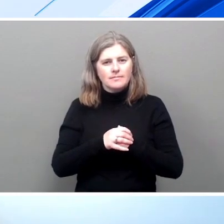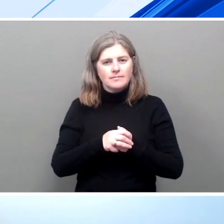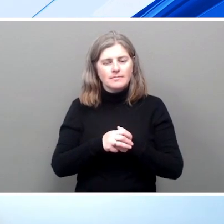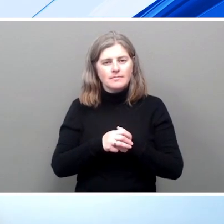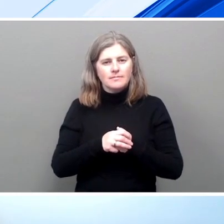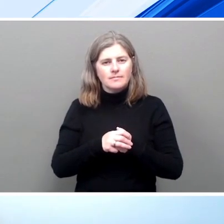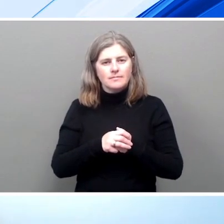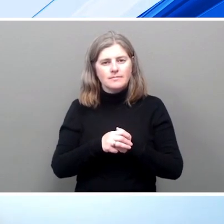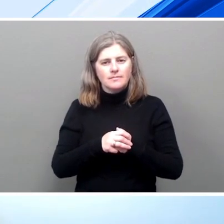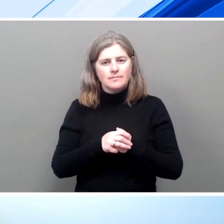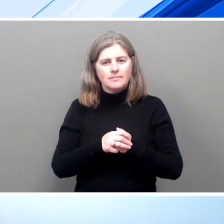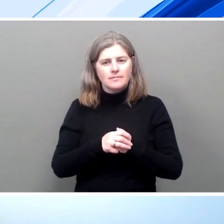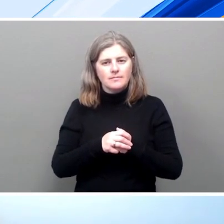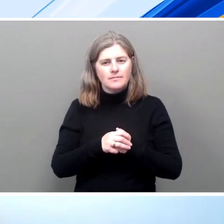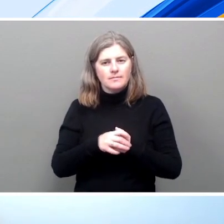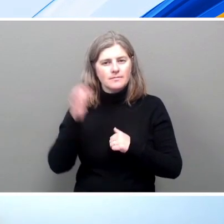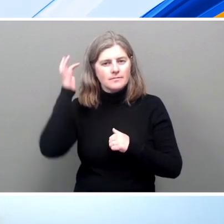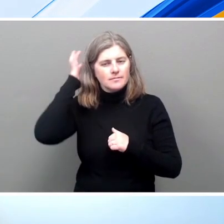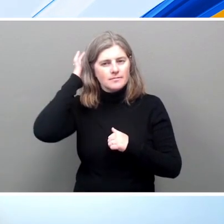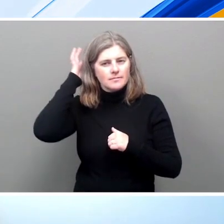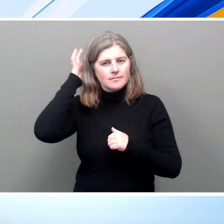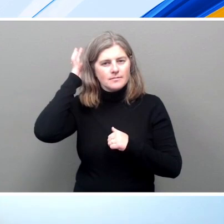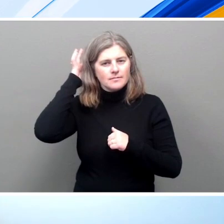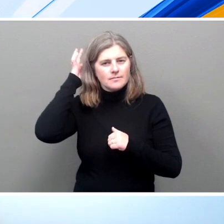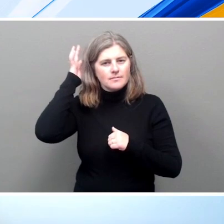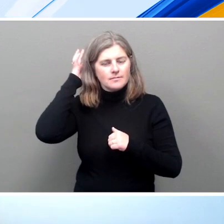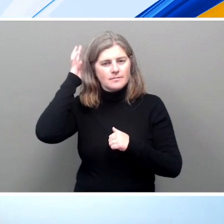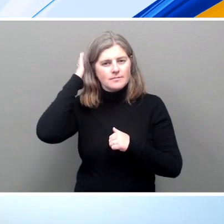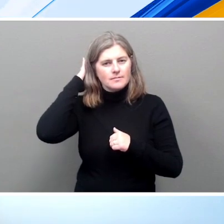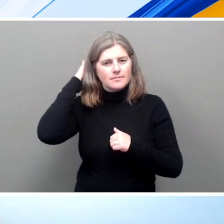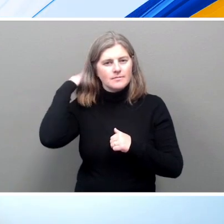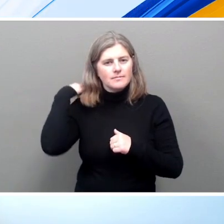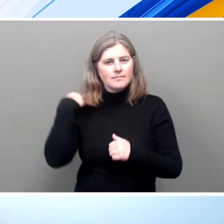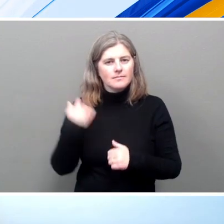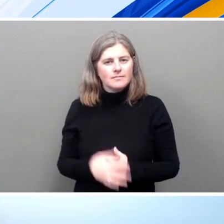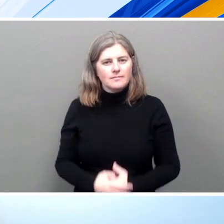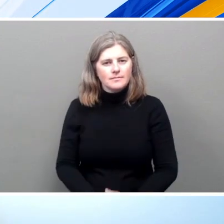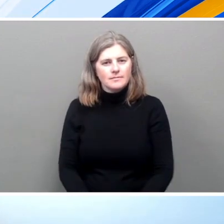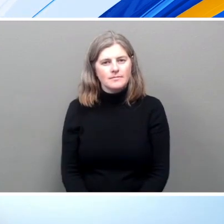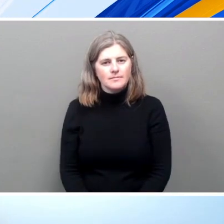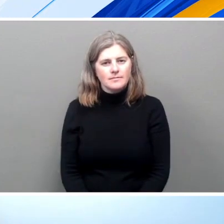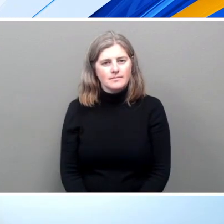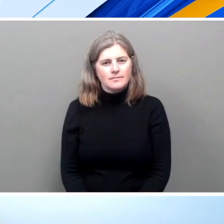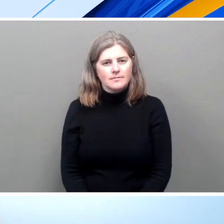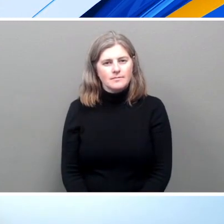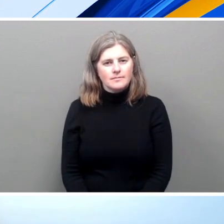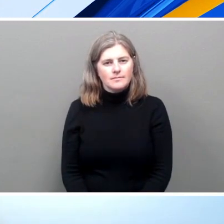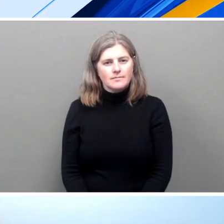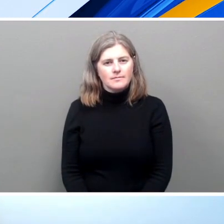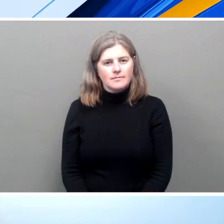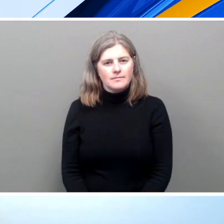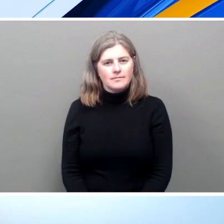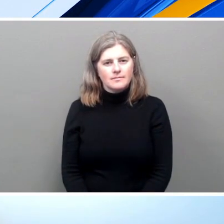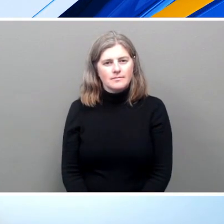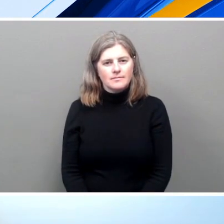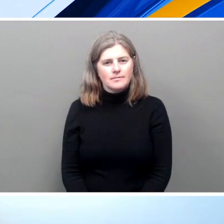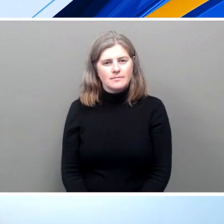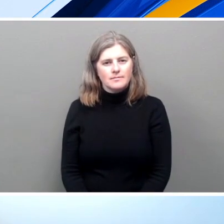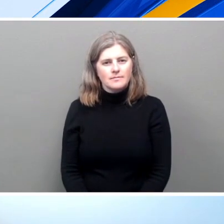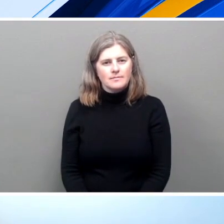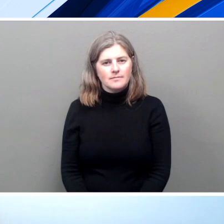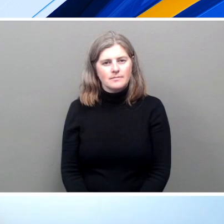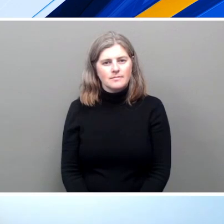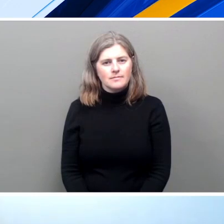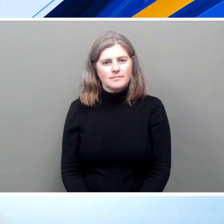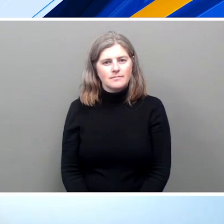buscan qué tipo de variante es. Entonces los variantes de Omicron fue detectado así.